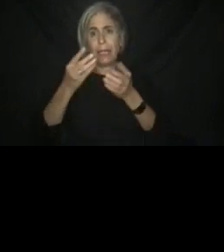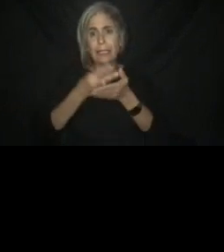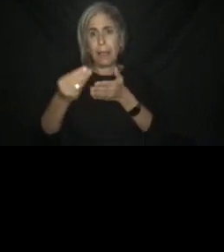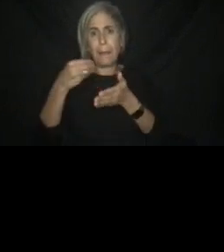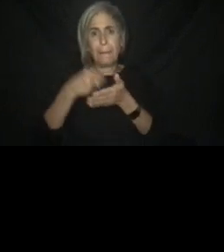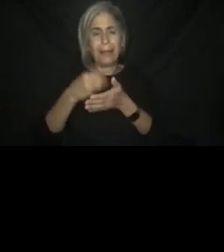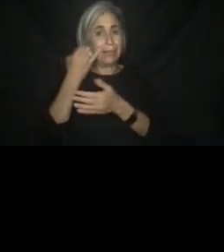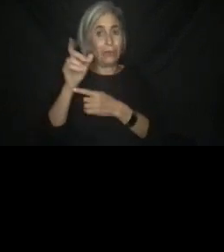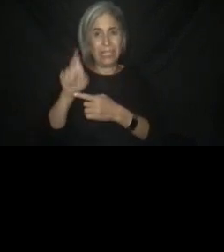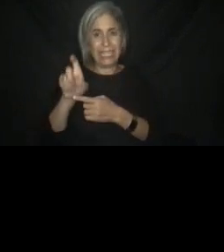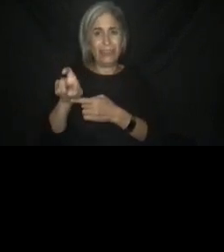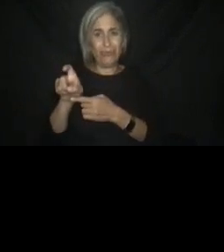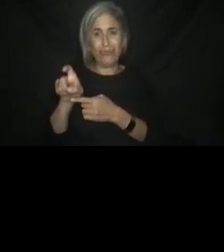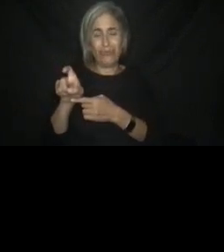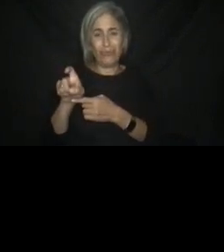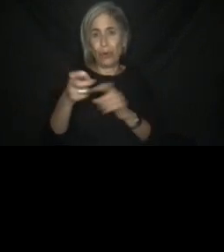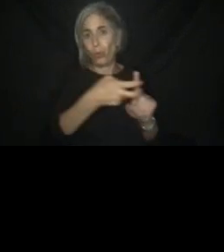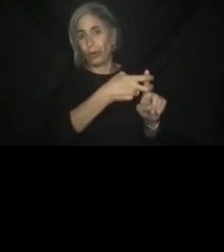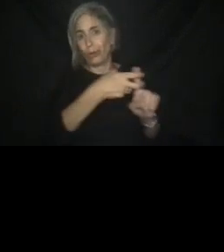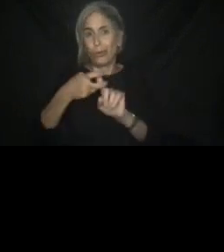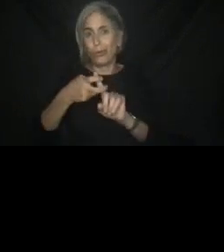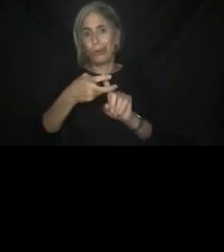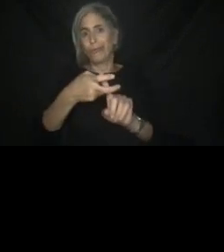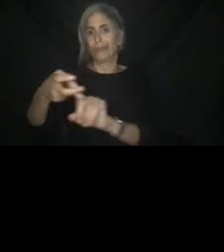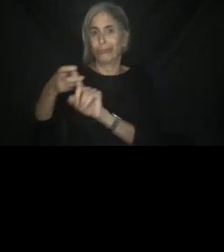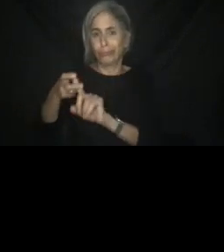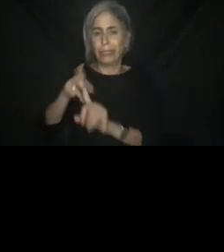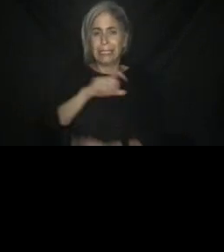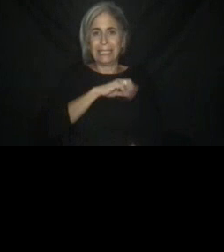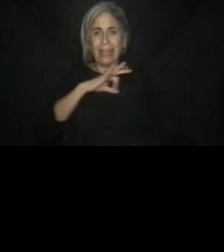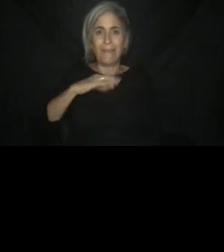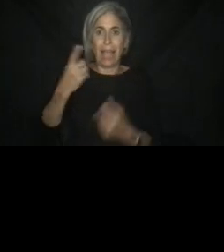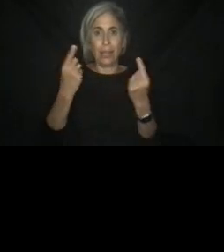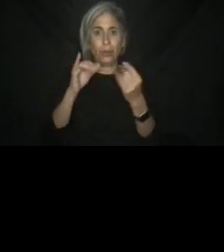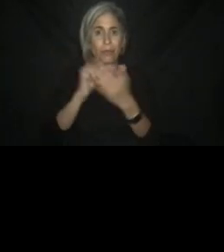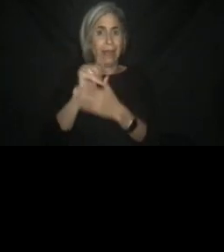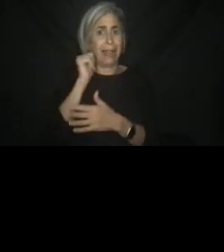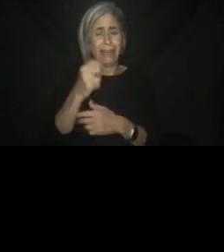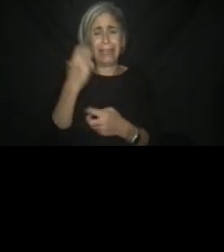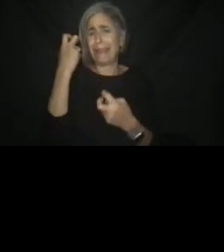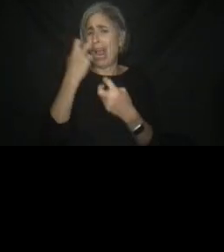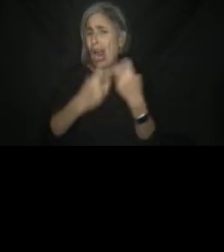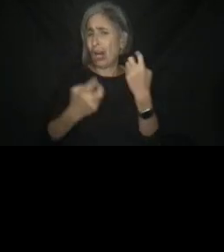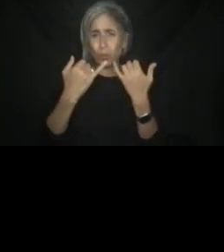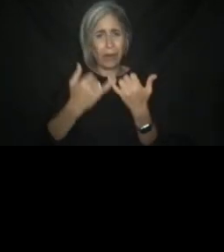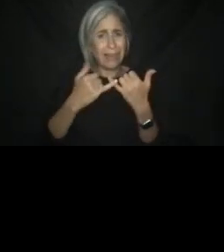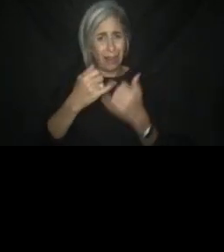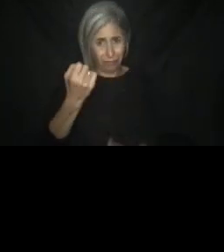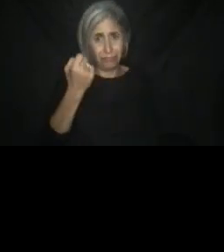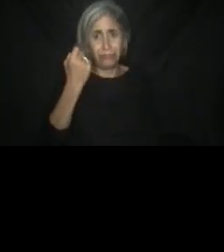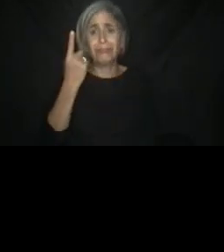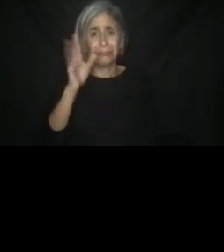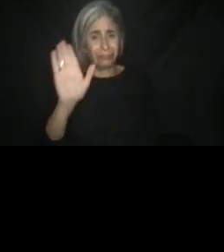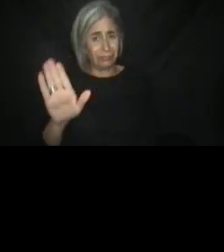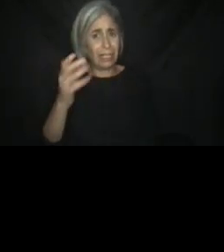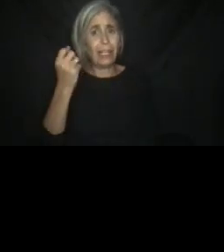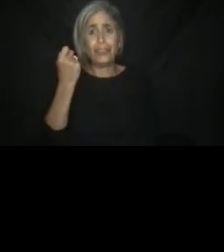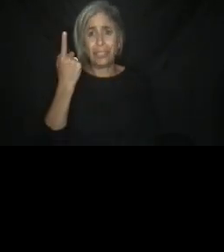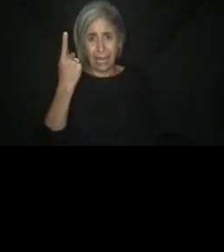to. Recruiting and staffing, I do that every single day. It's tough right now. So I